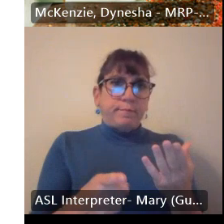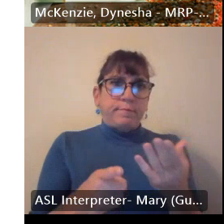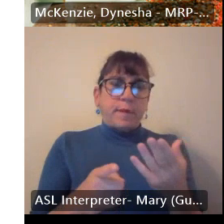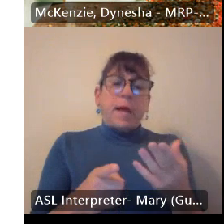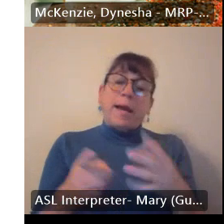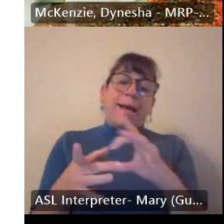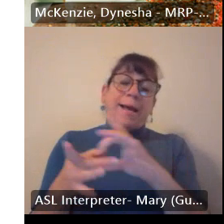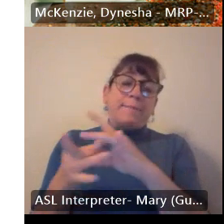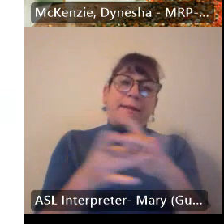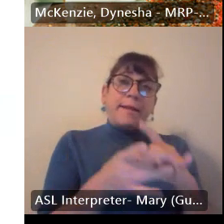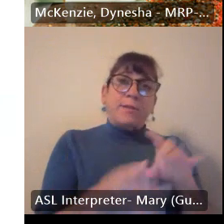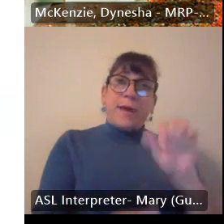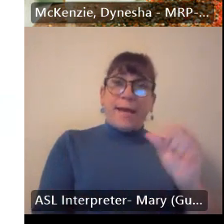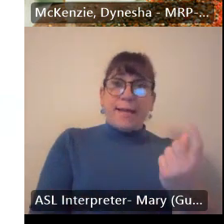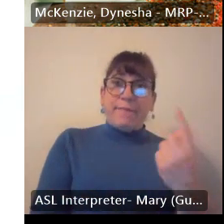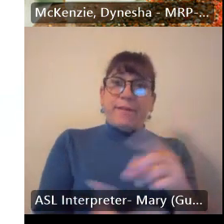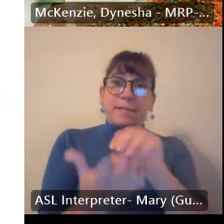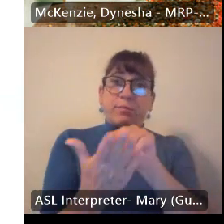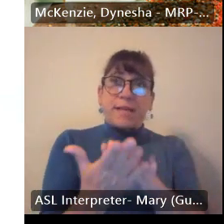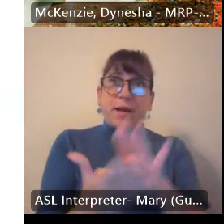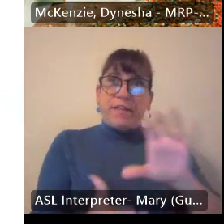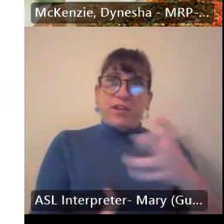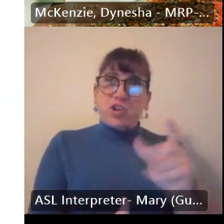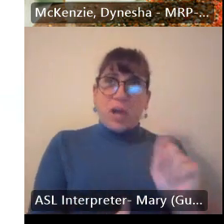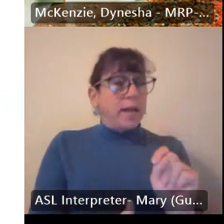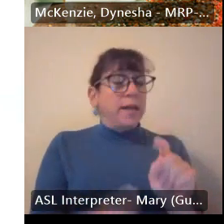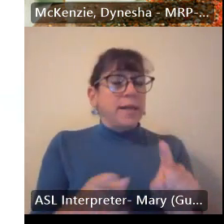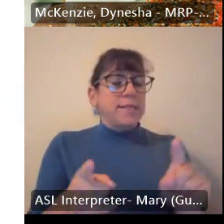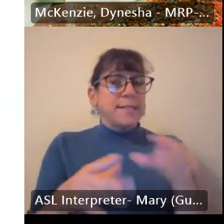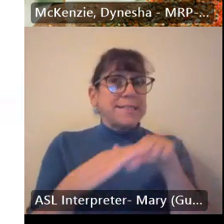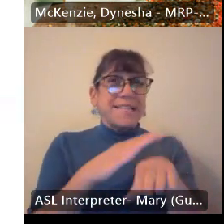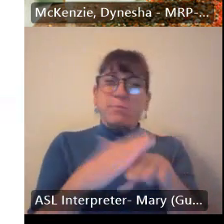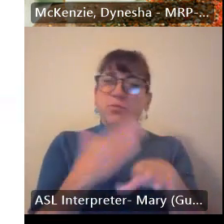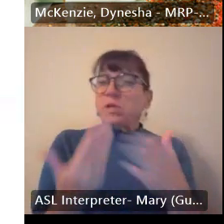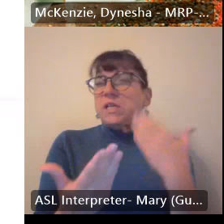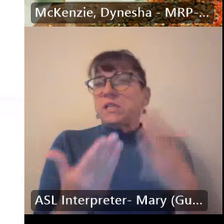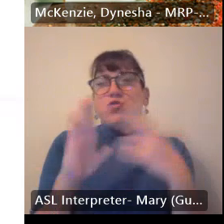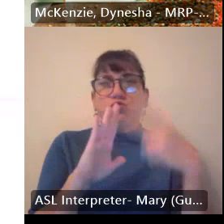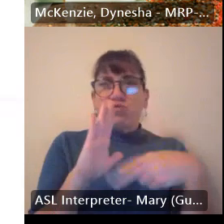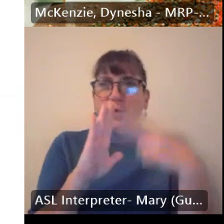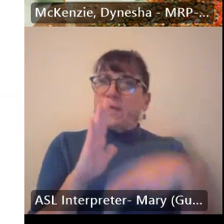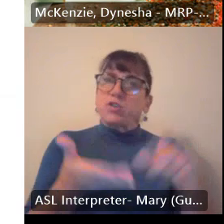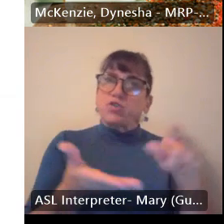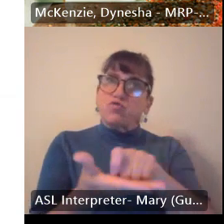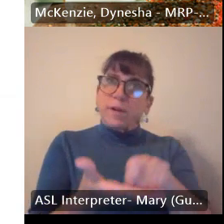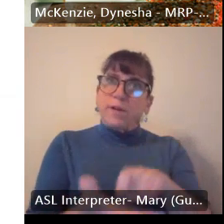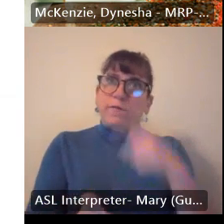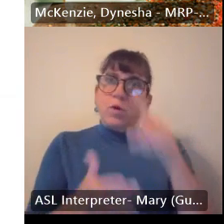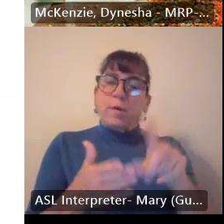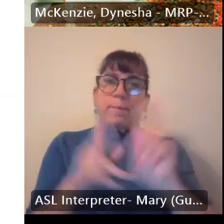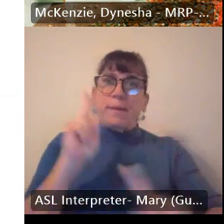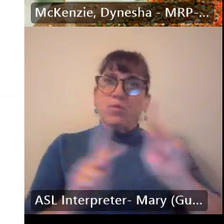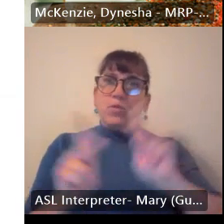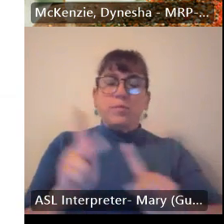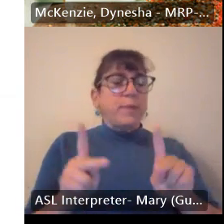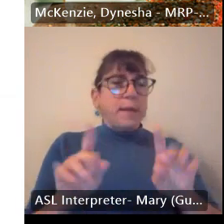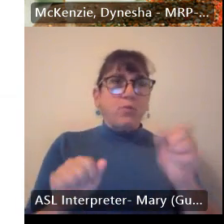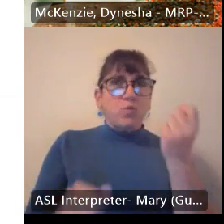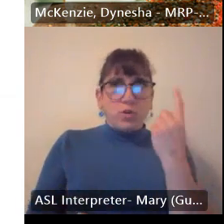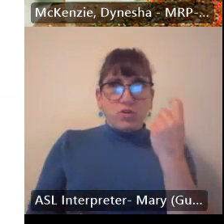So one of the most awesome things about A11 is that it's accessible. It's easy to read. It's written for people to be able to understand